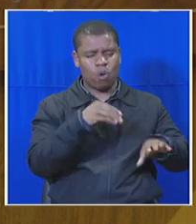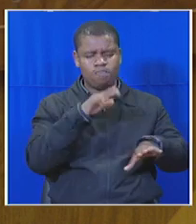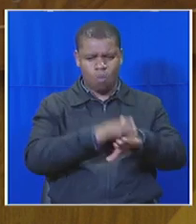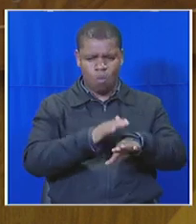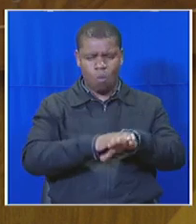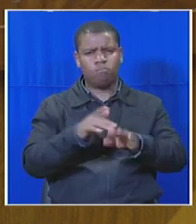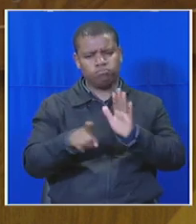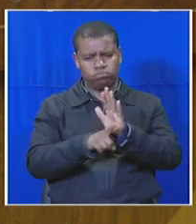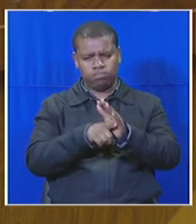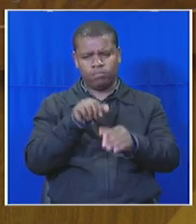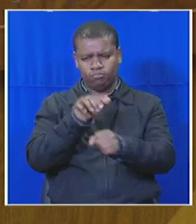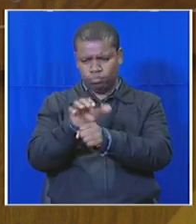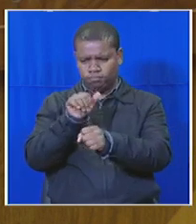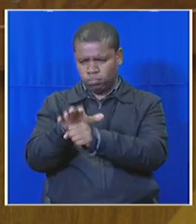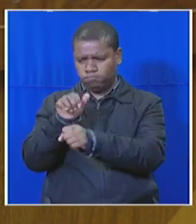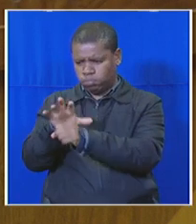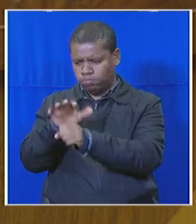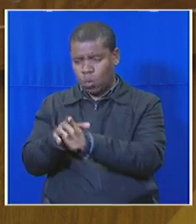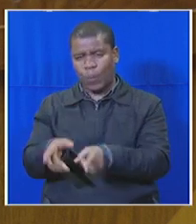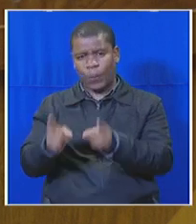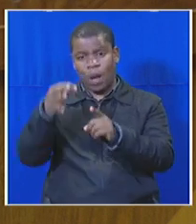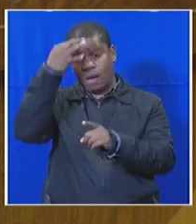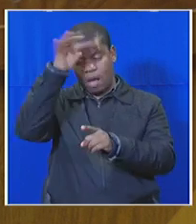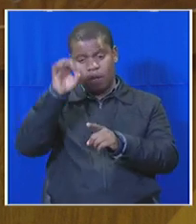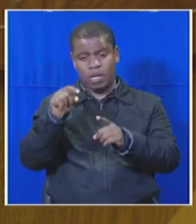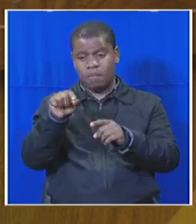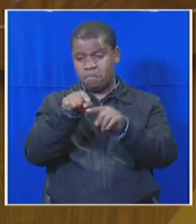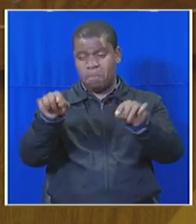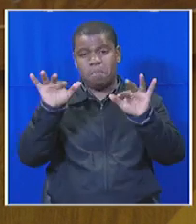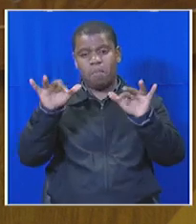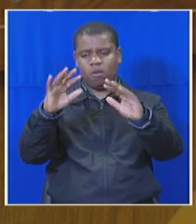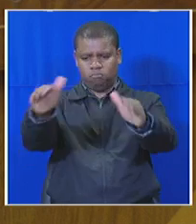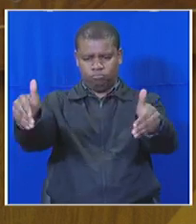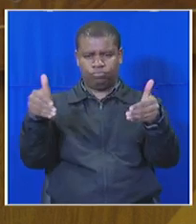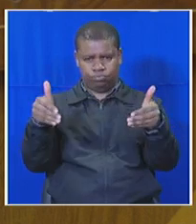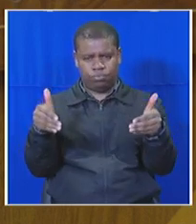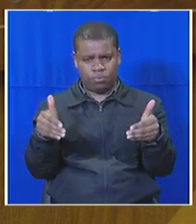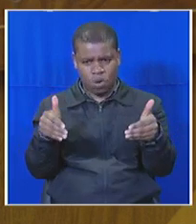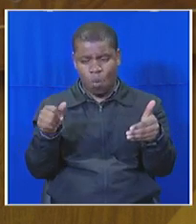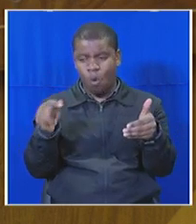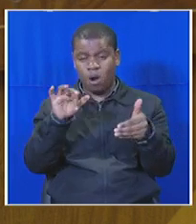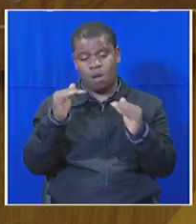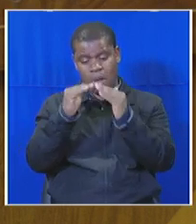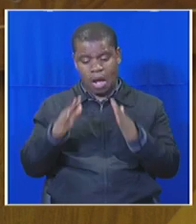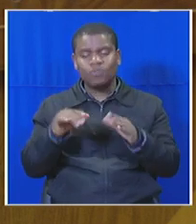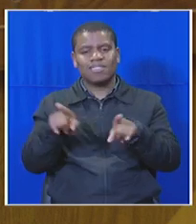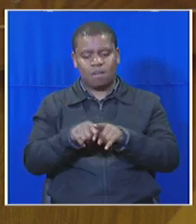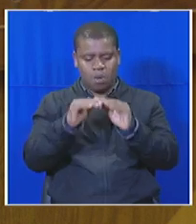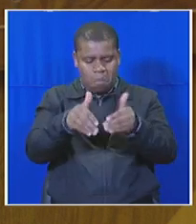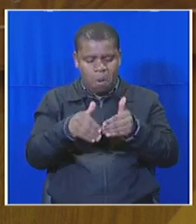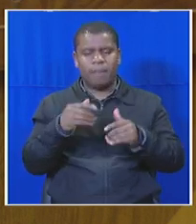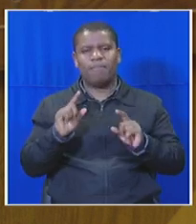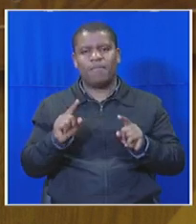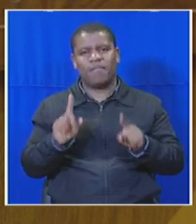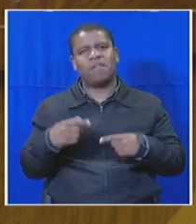affect the capacity of the state to safeguard life and property of all citizens. Police